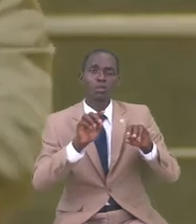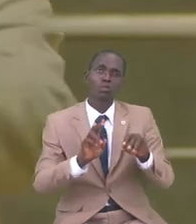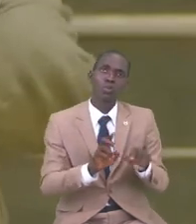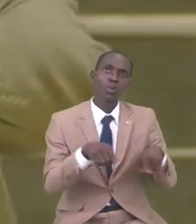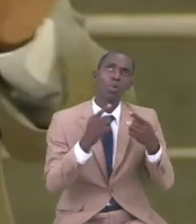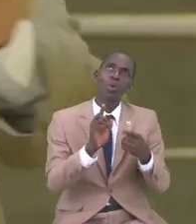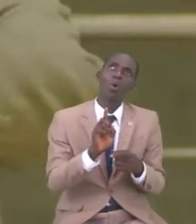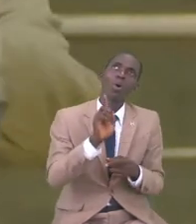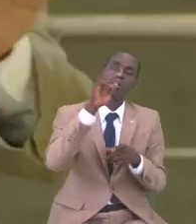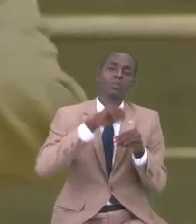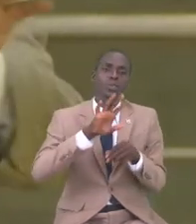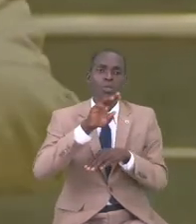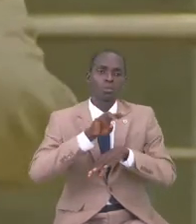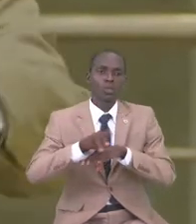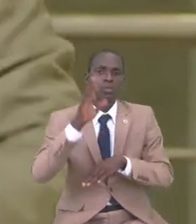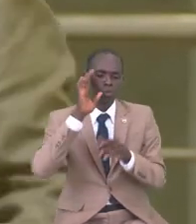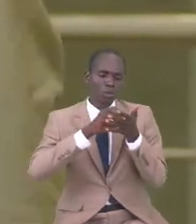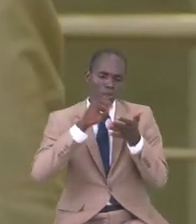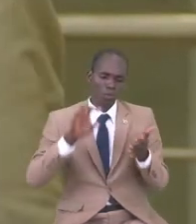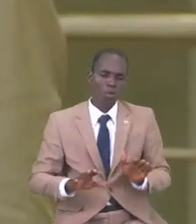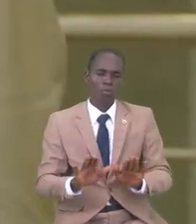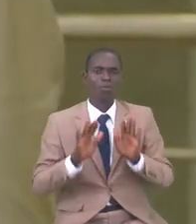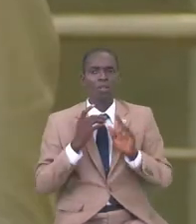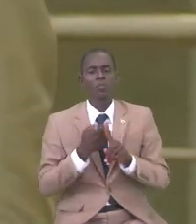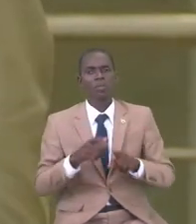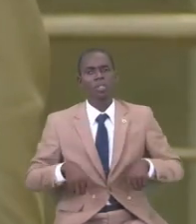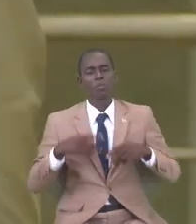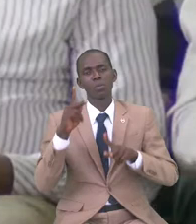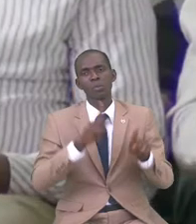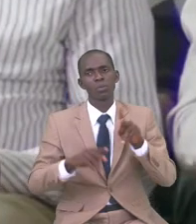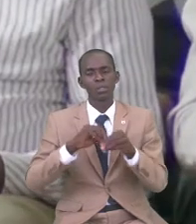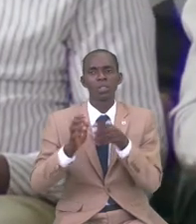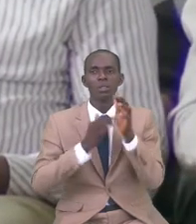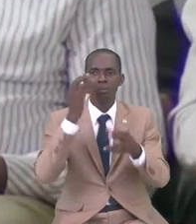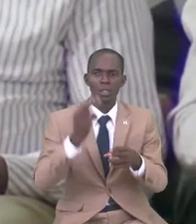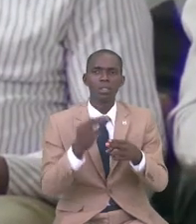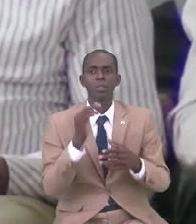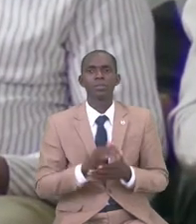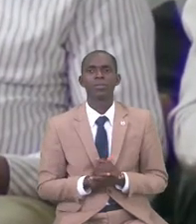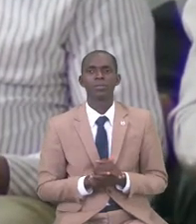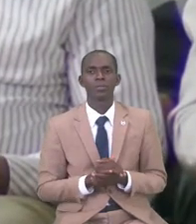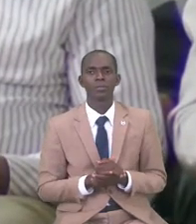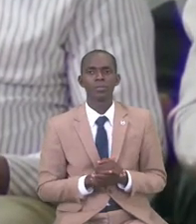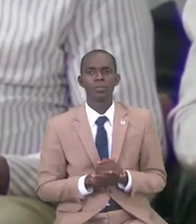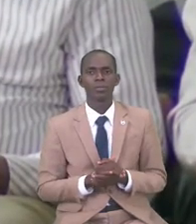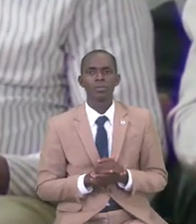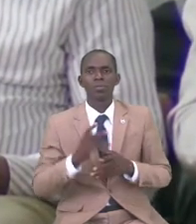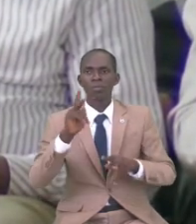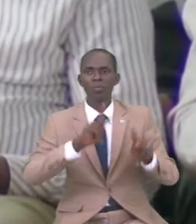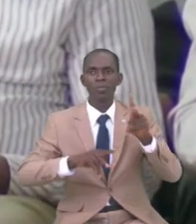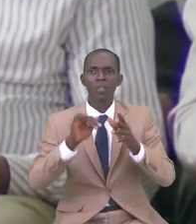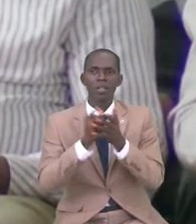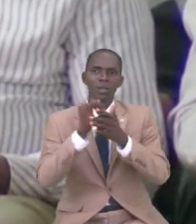ministry, you will erase fear from the lives of people in Jesus' name. The people who